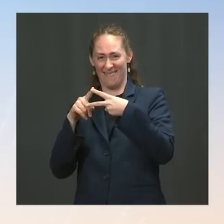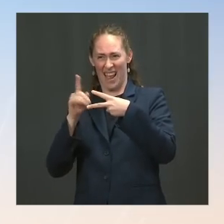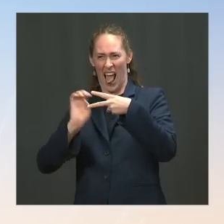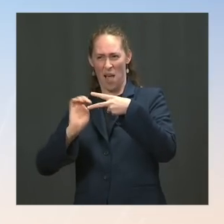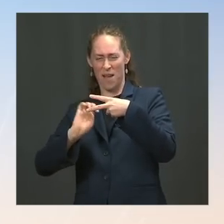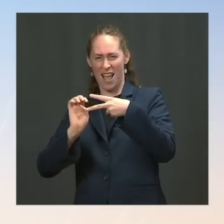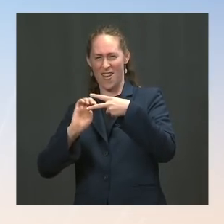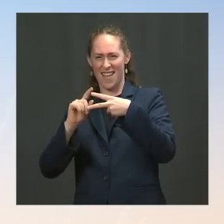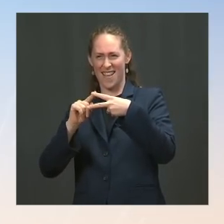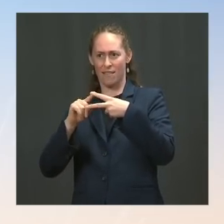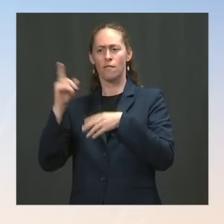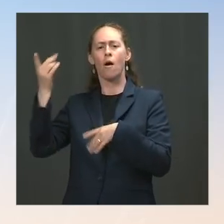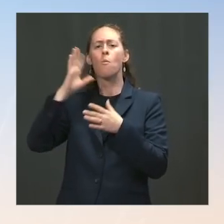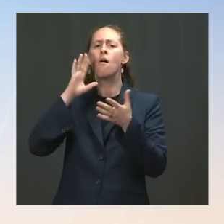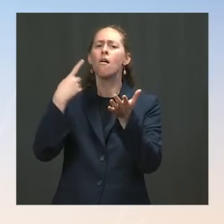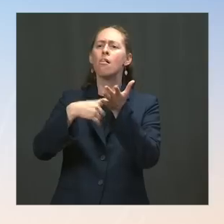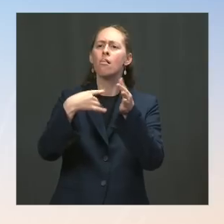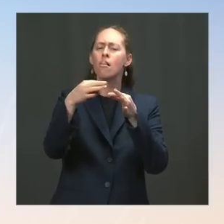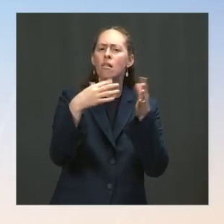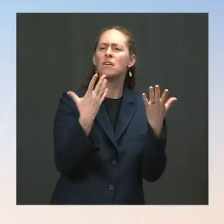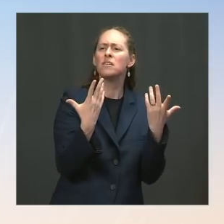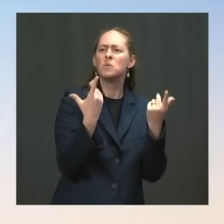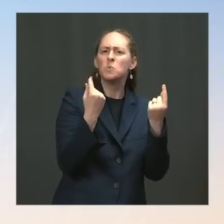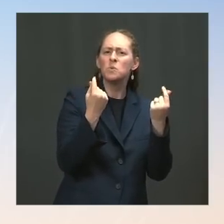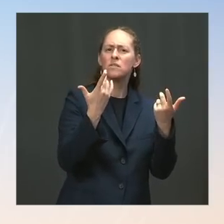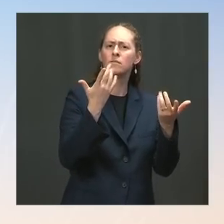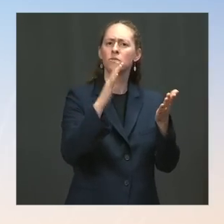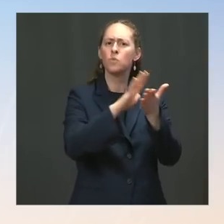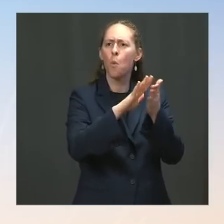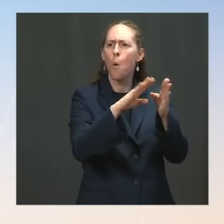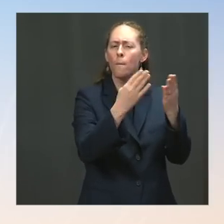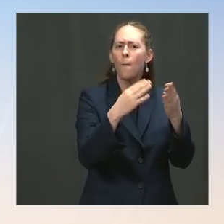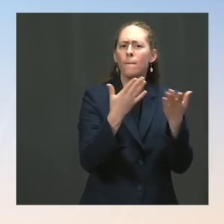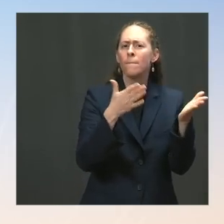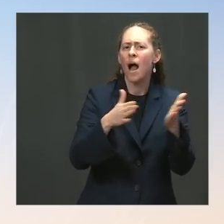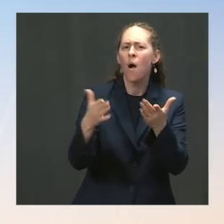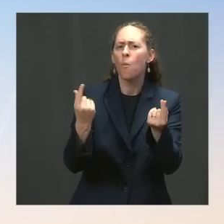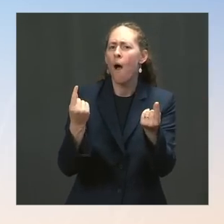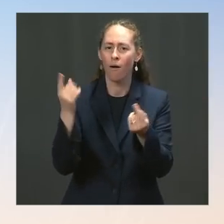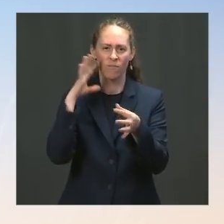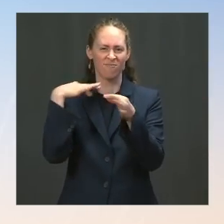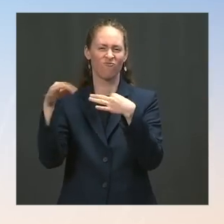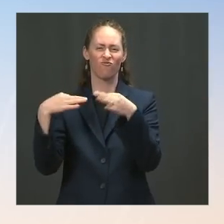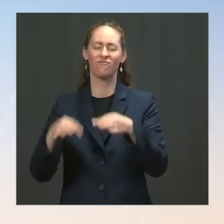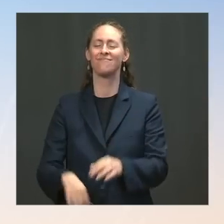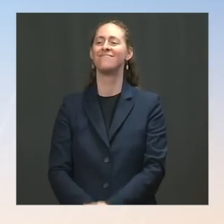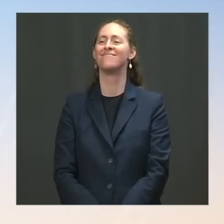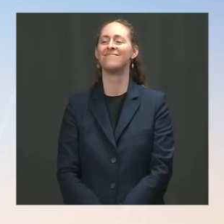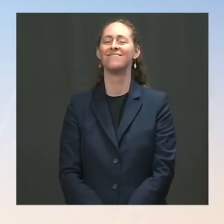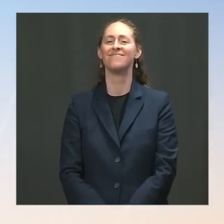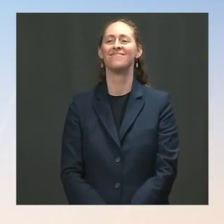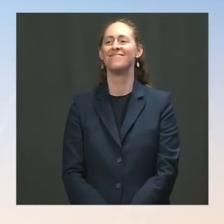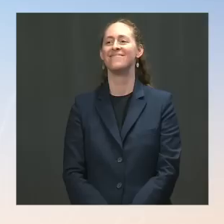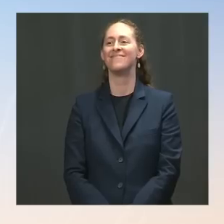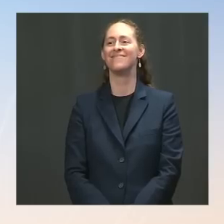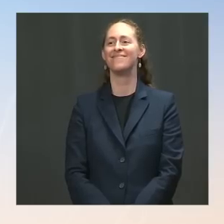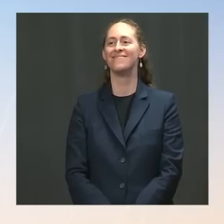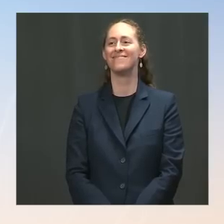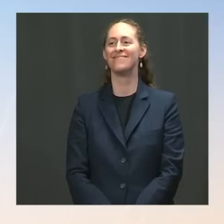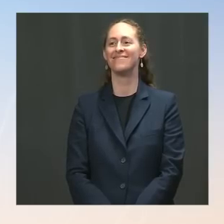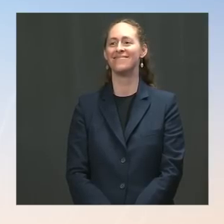update, take a few questions, and it's great to be here with you. Fellow nutmegger, just a little Connecticut plug. Okay. Thank you very